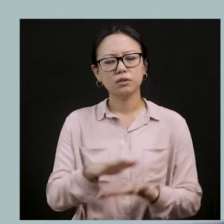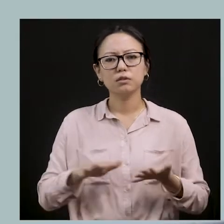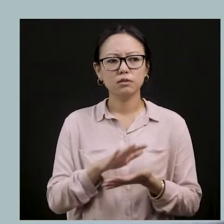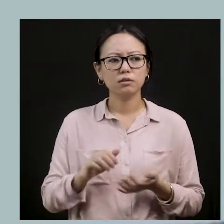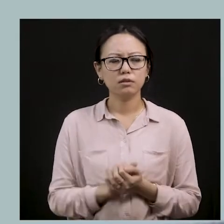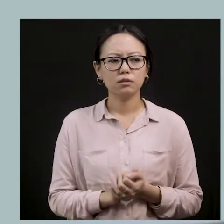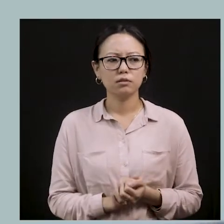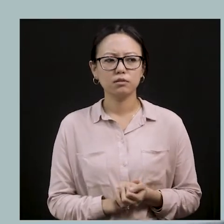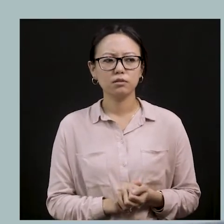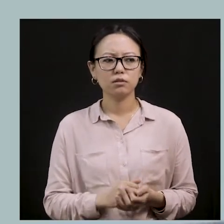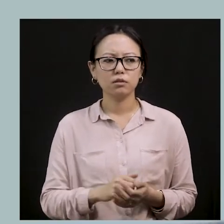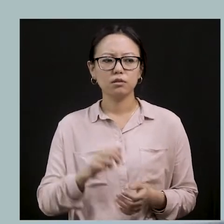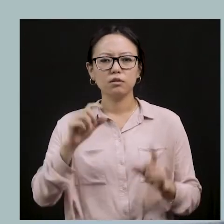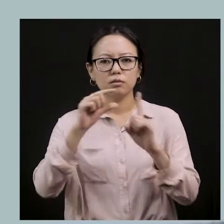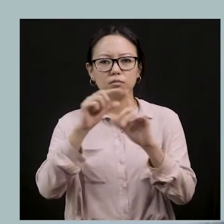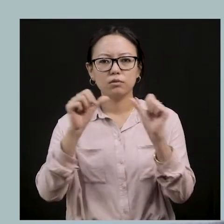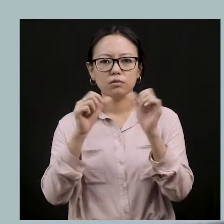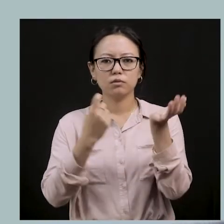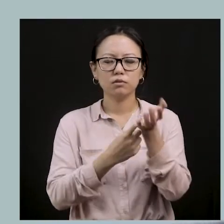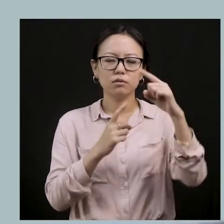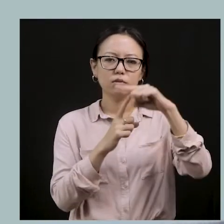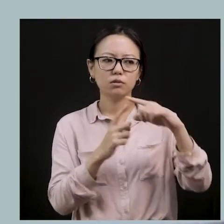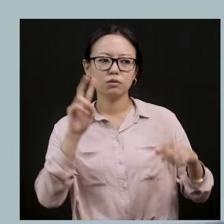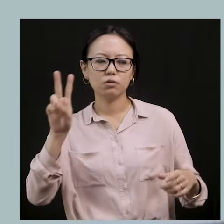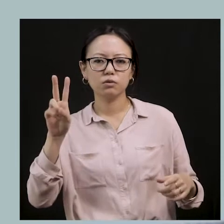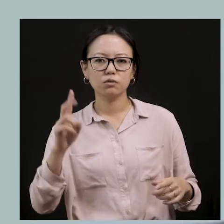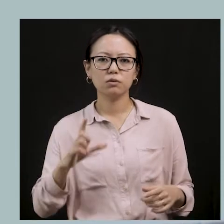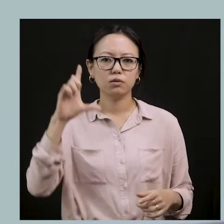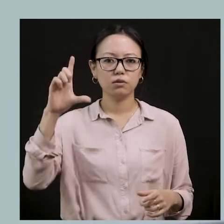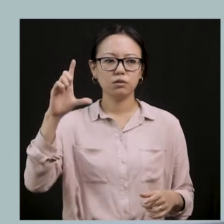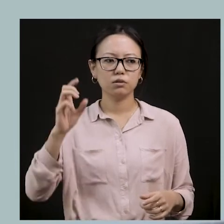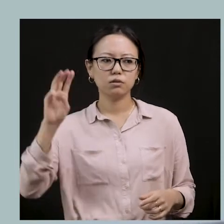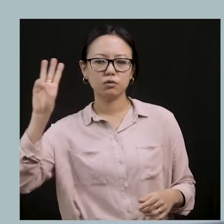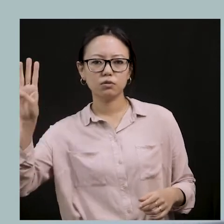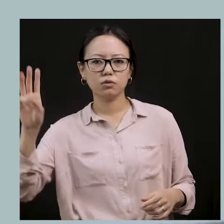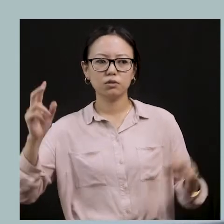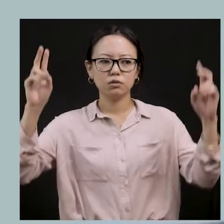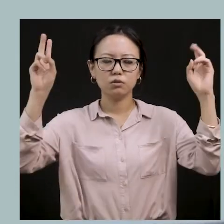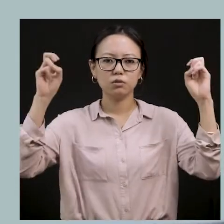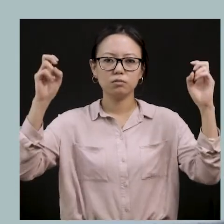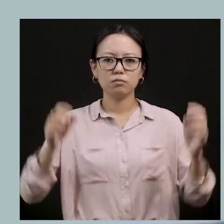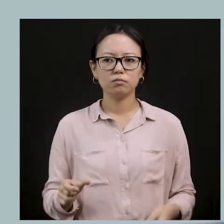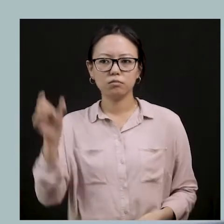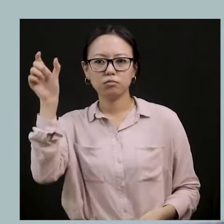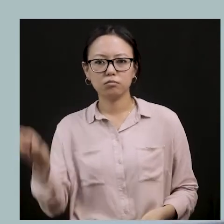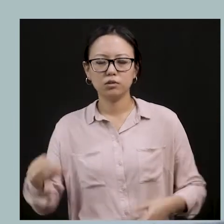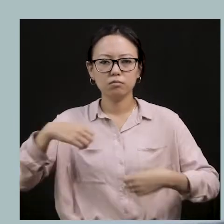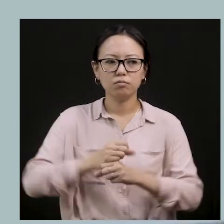3, main math and natural things. So you can all turn to page 86.